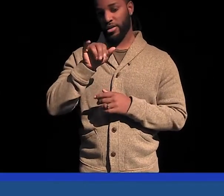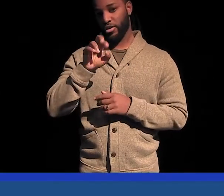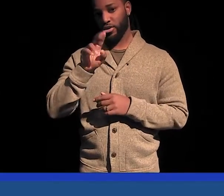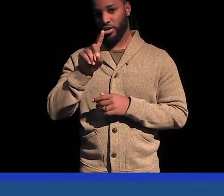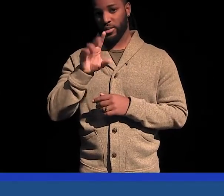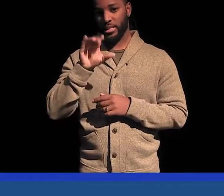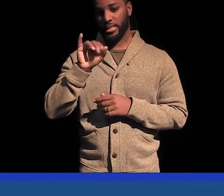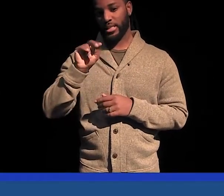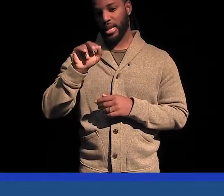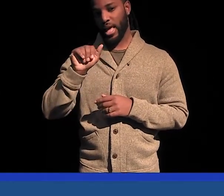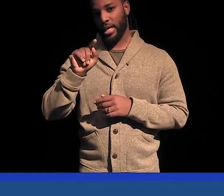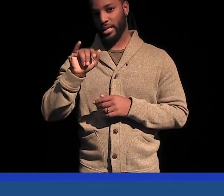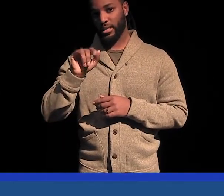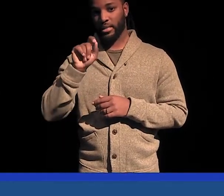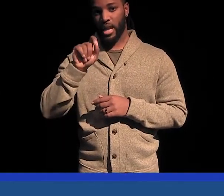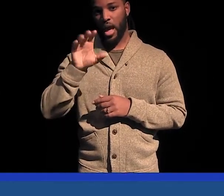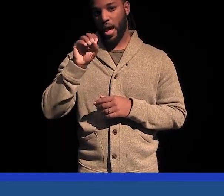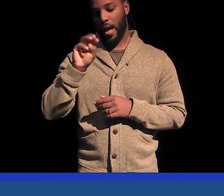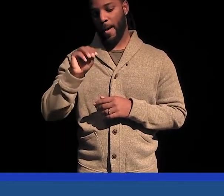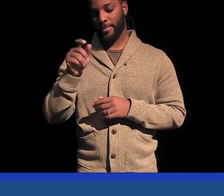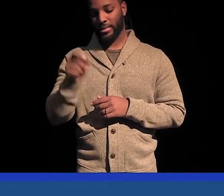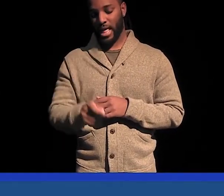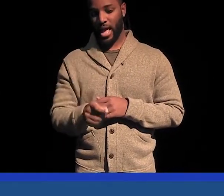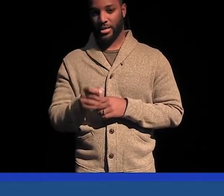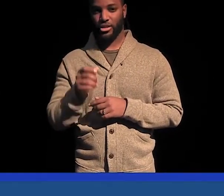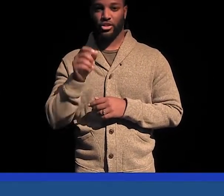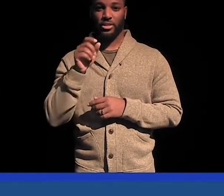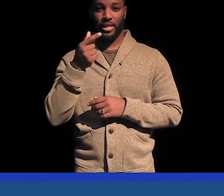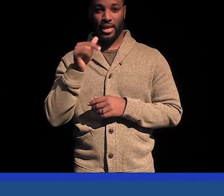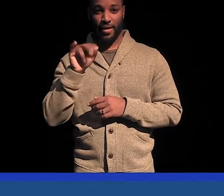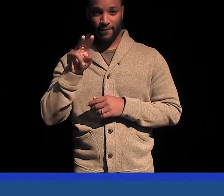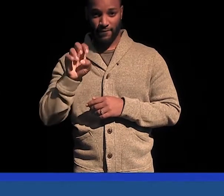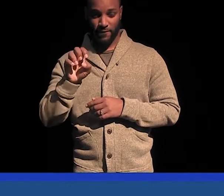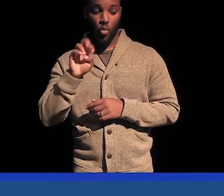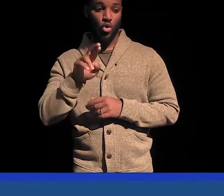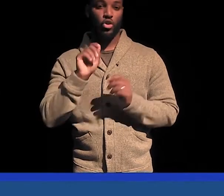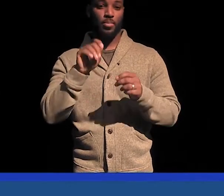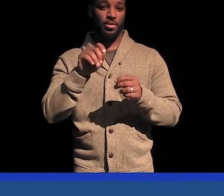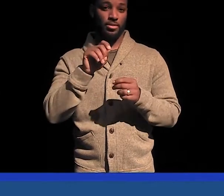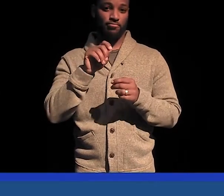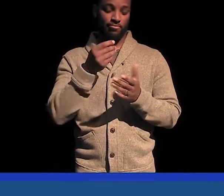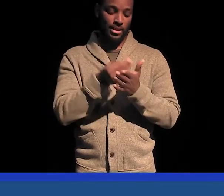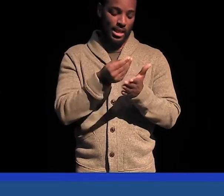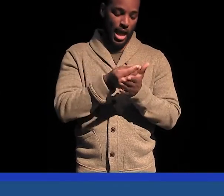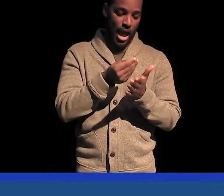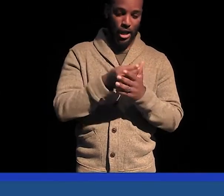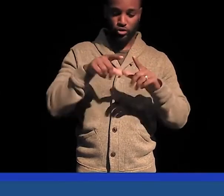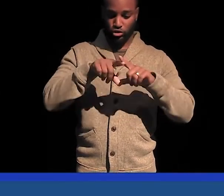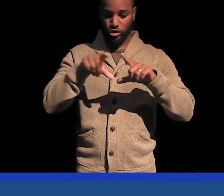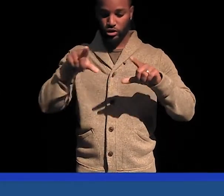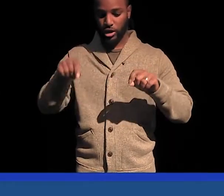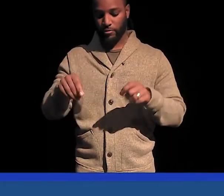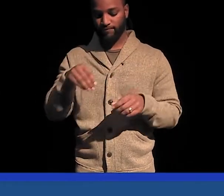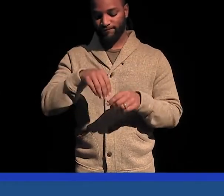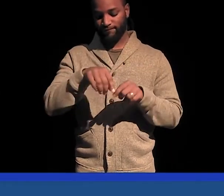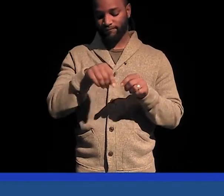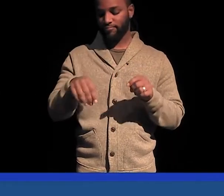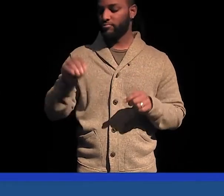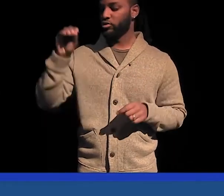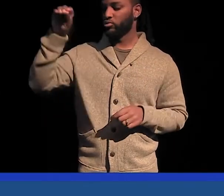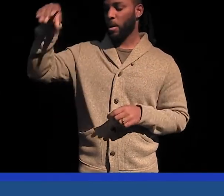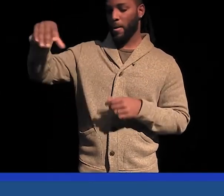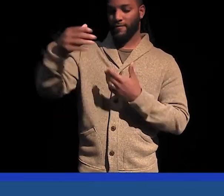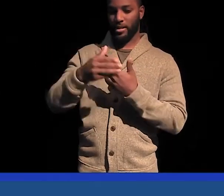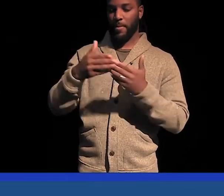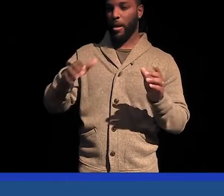vineyardcincinnati.com/give, or you can just simply put cash or check in an envelope or in one of our giving boxes that are